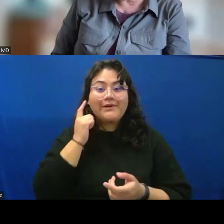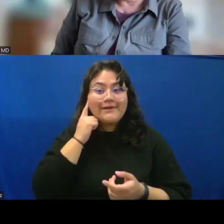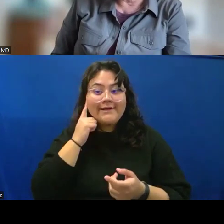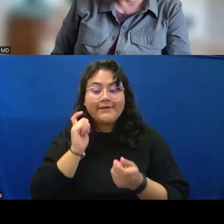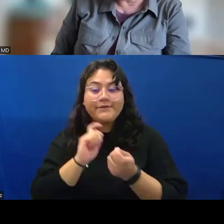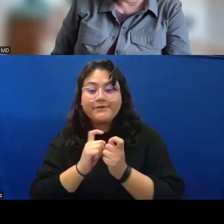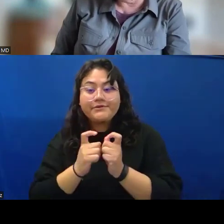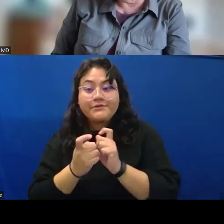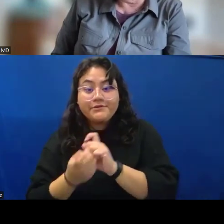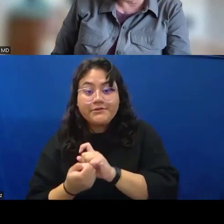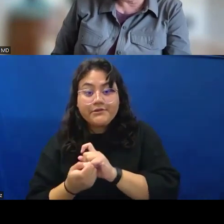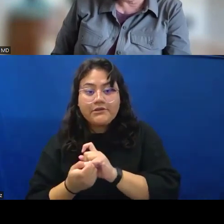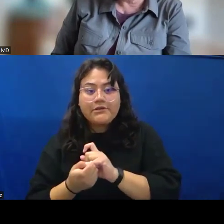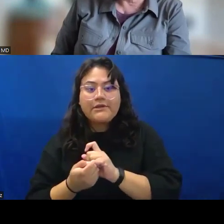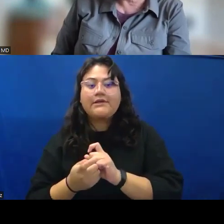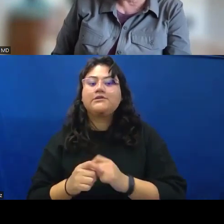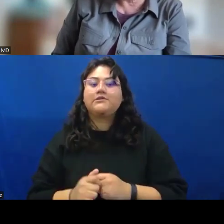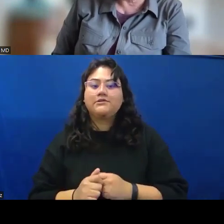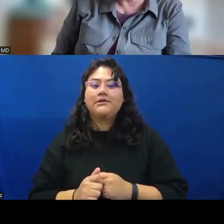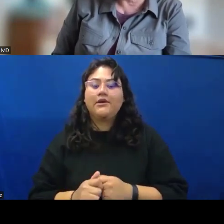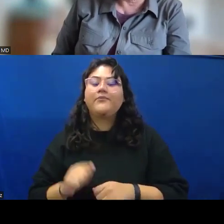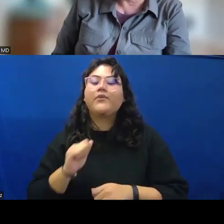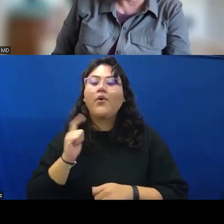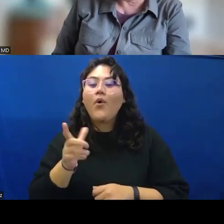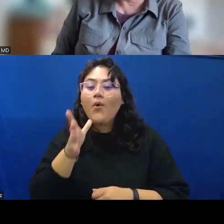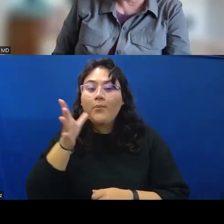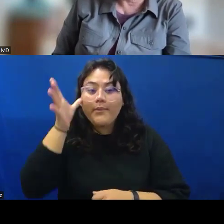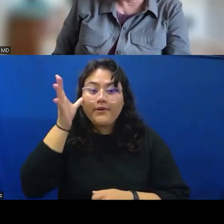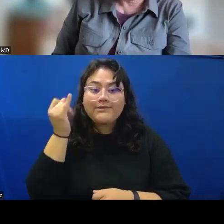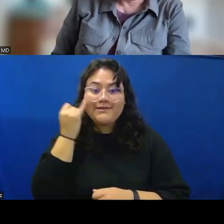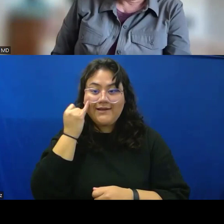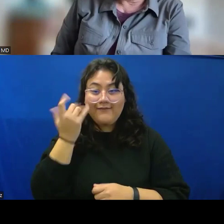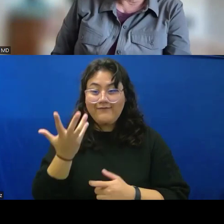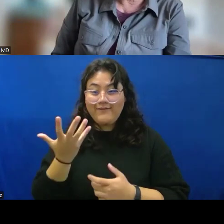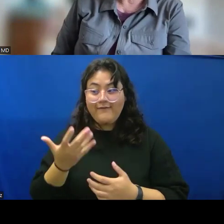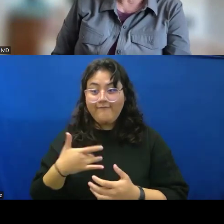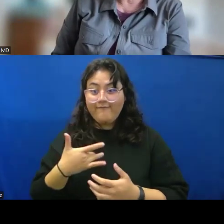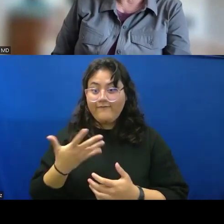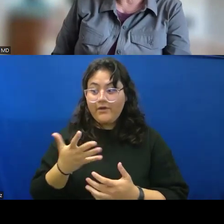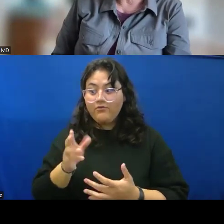about the patient at any age should prompt further investigation.